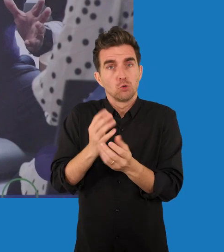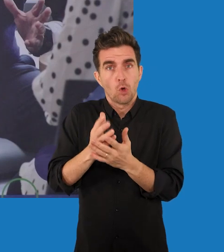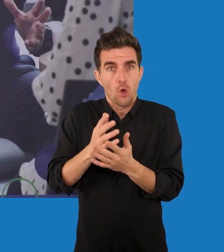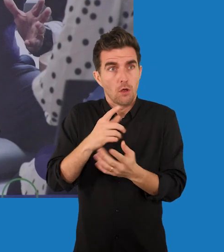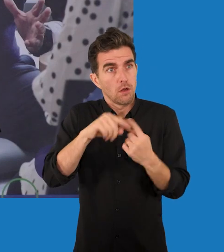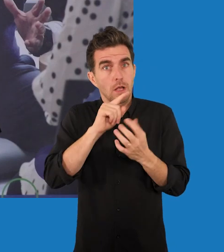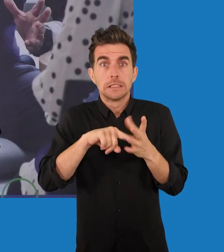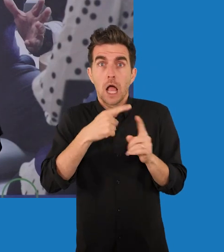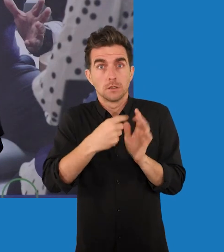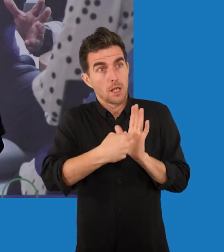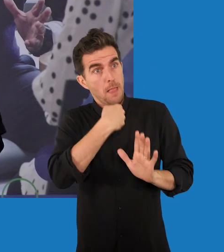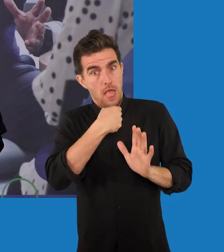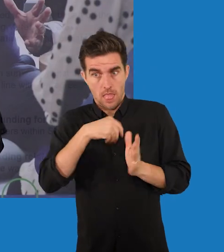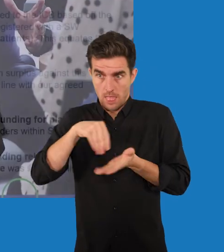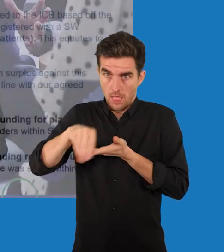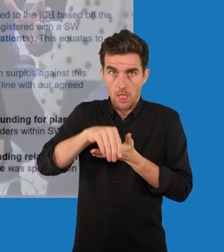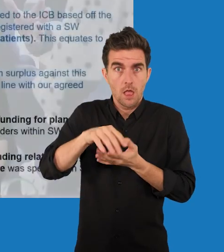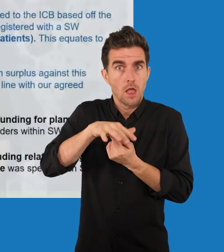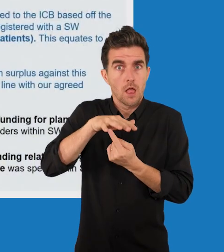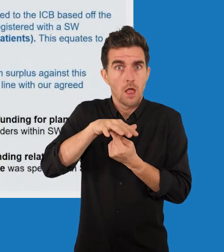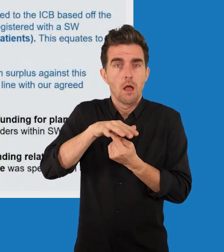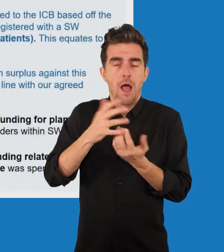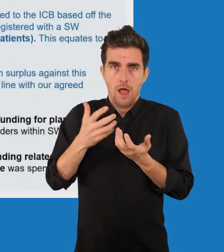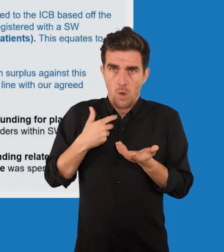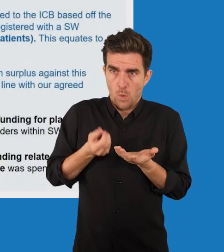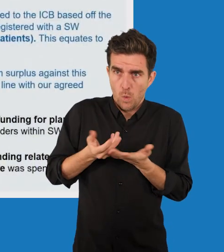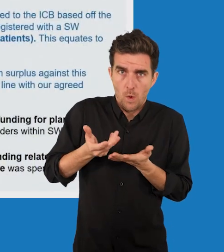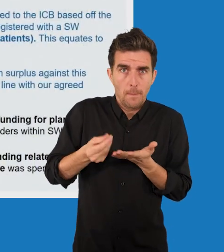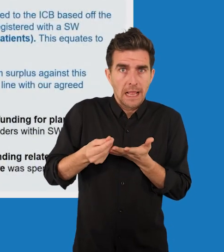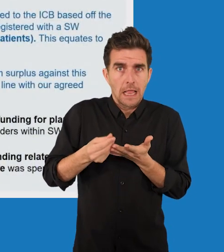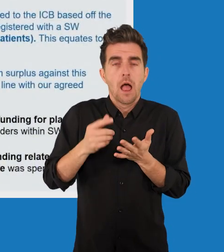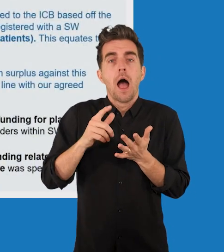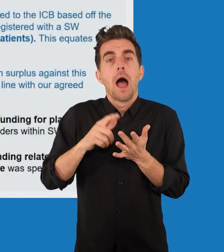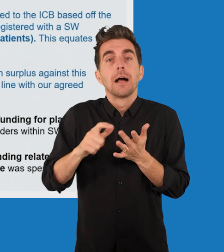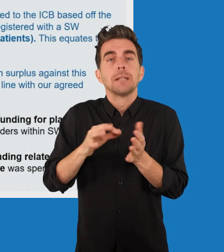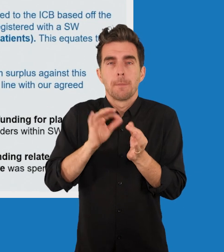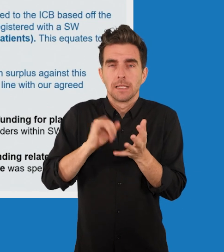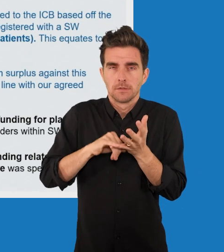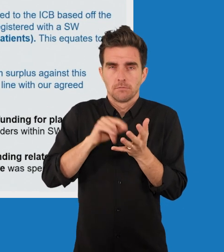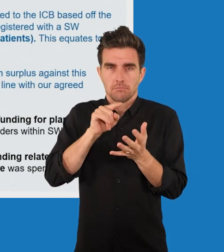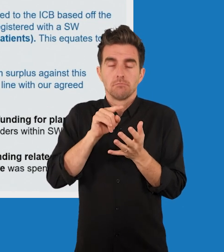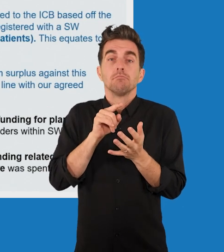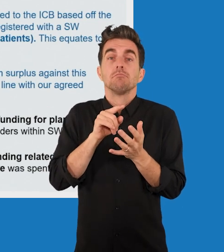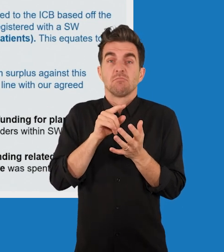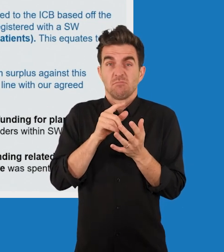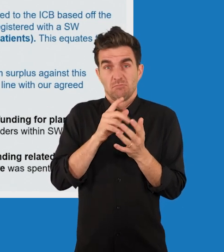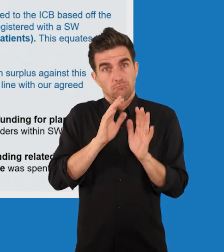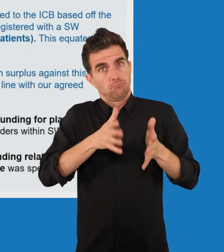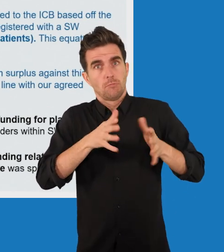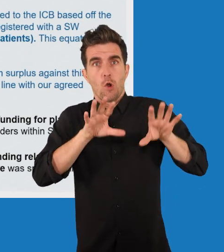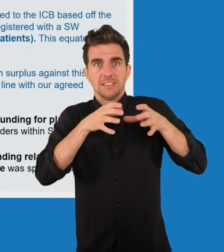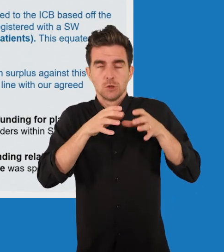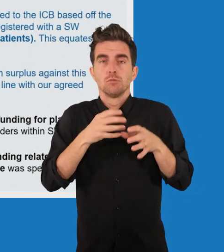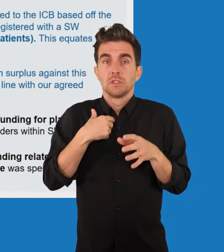taxpayers. So what have we done? How did we spend our money? As ICB is a statutory organisation that commissions